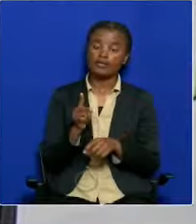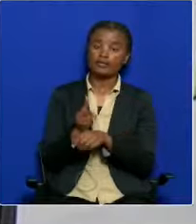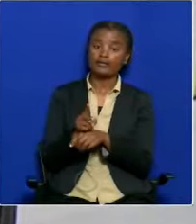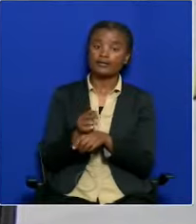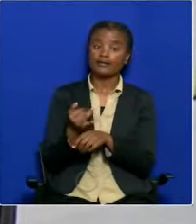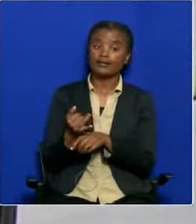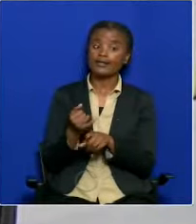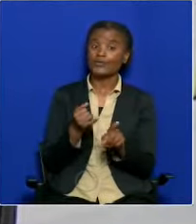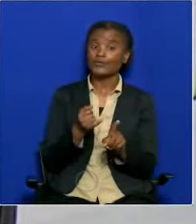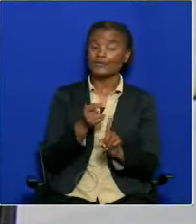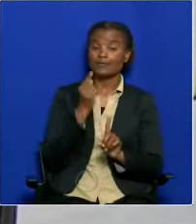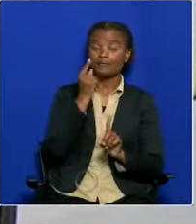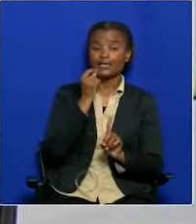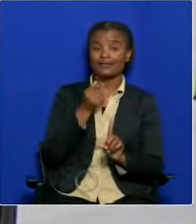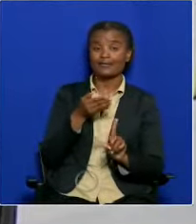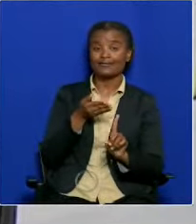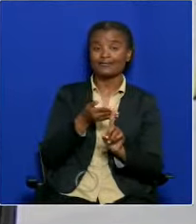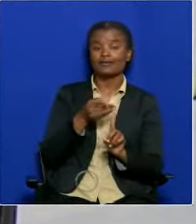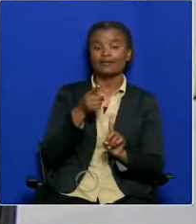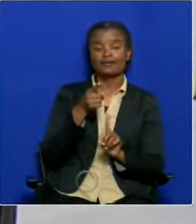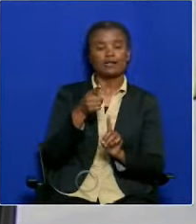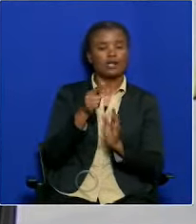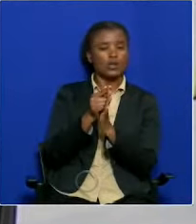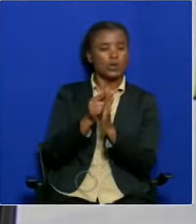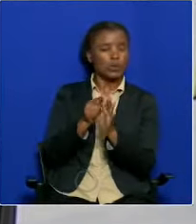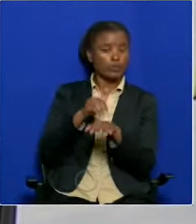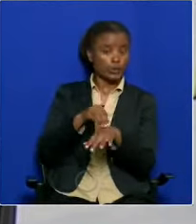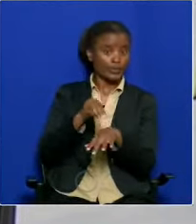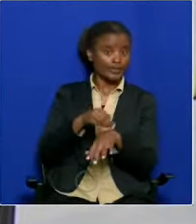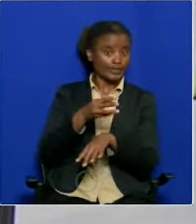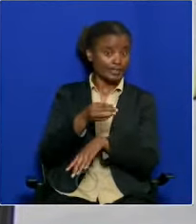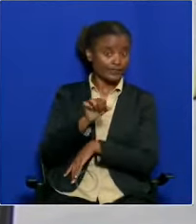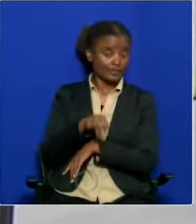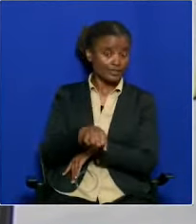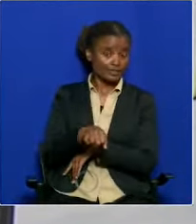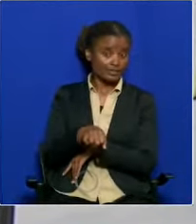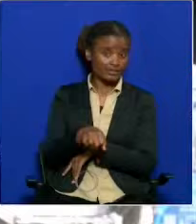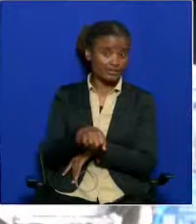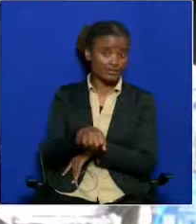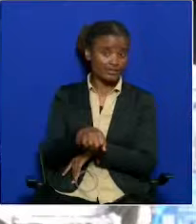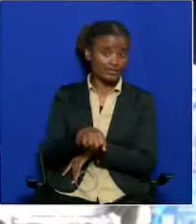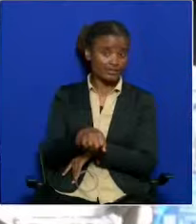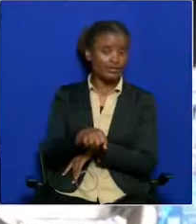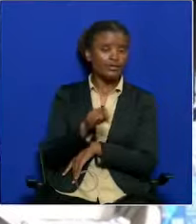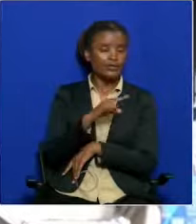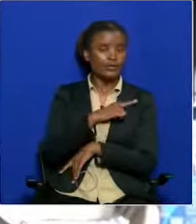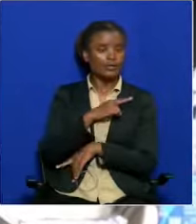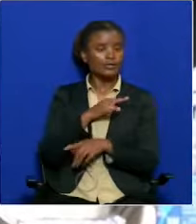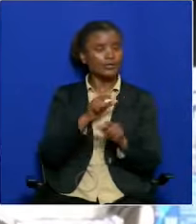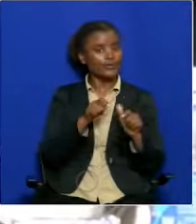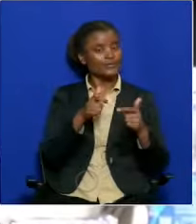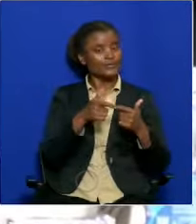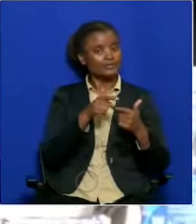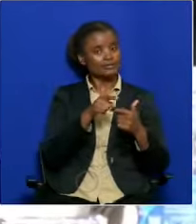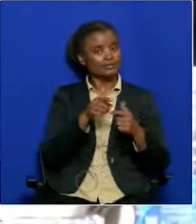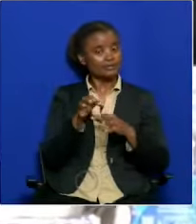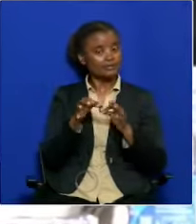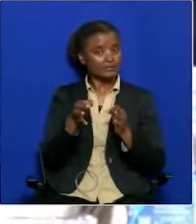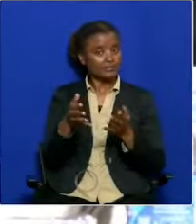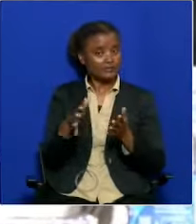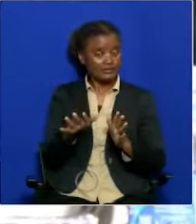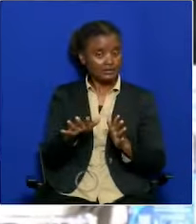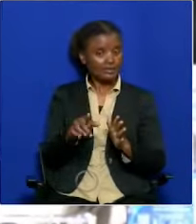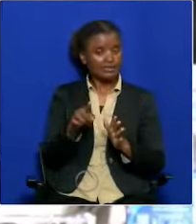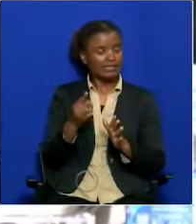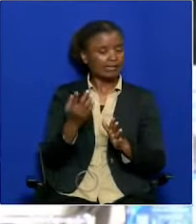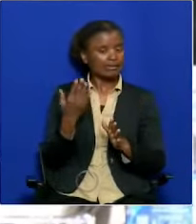law at that point. There's already you've heard from the commission and whatever you knew at the time. This